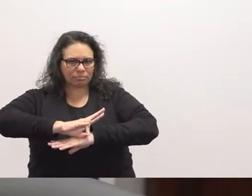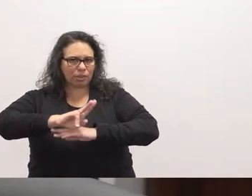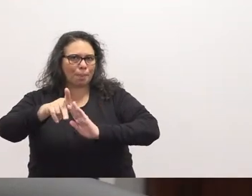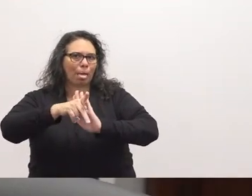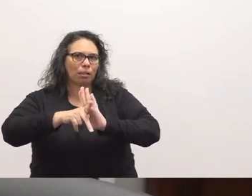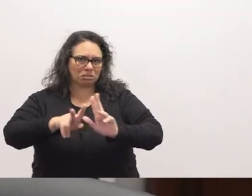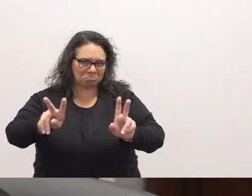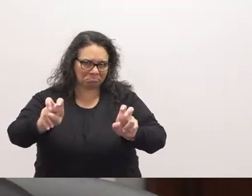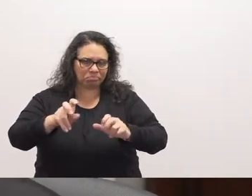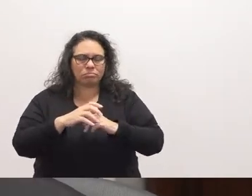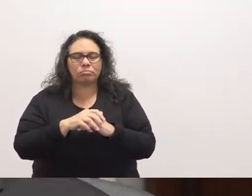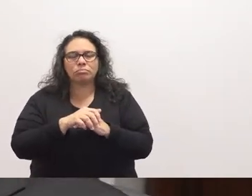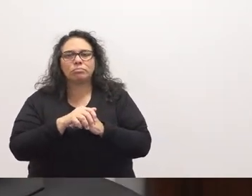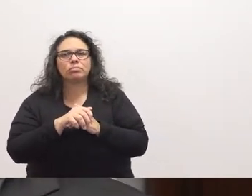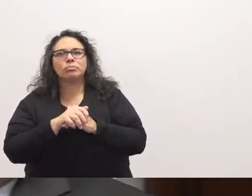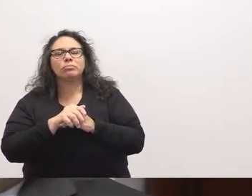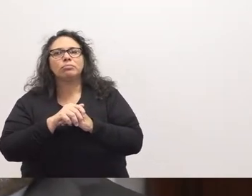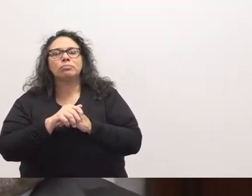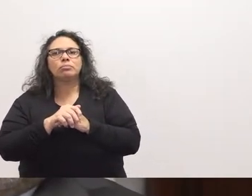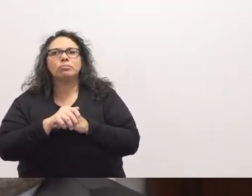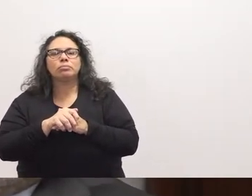policy.